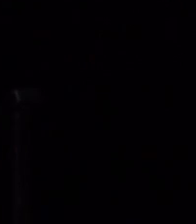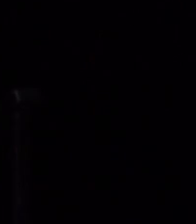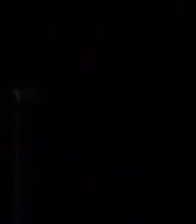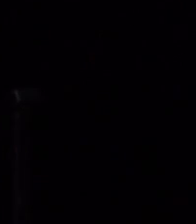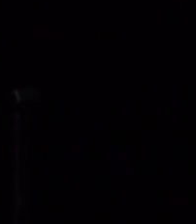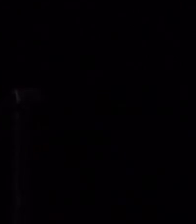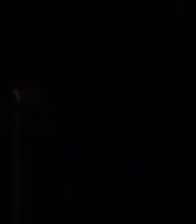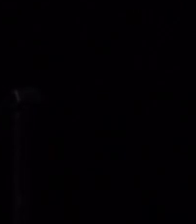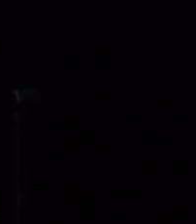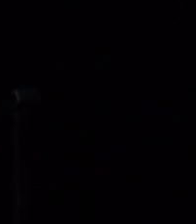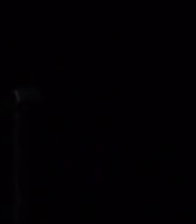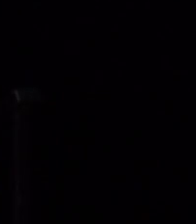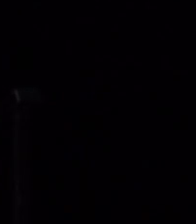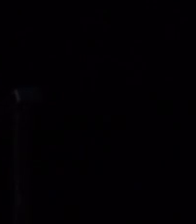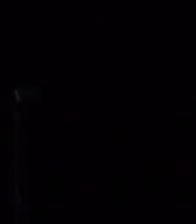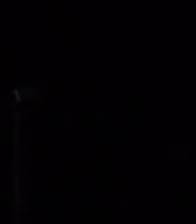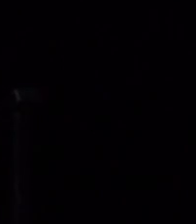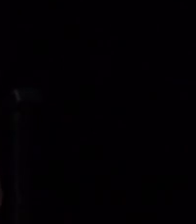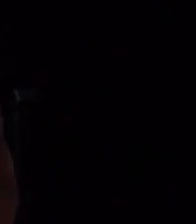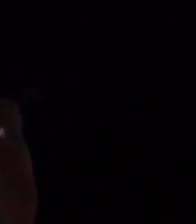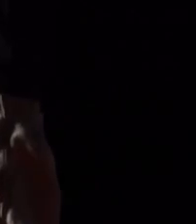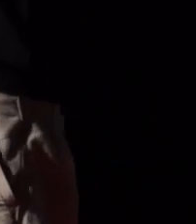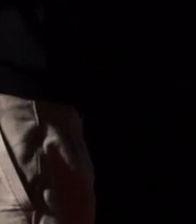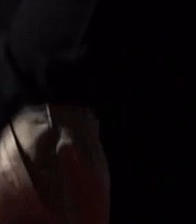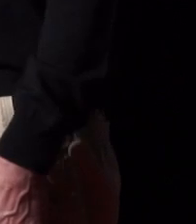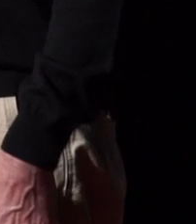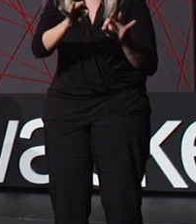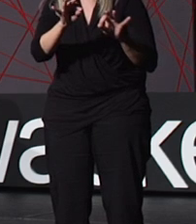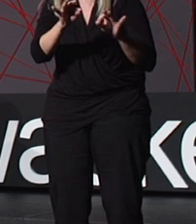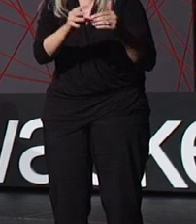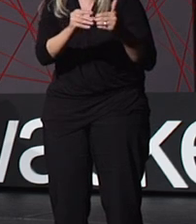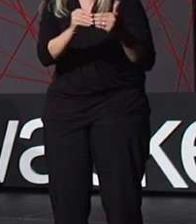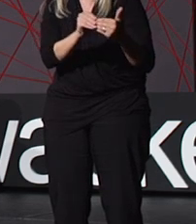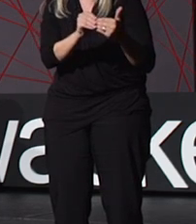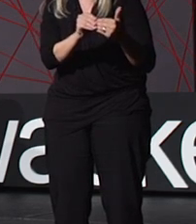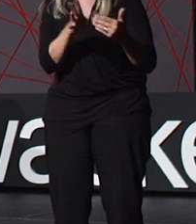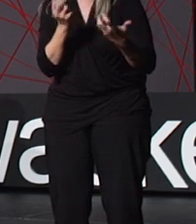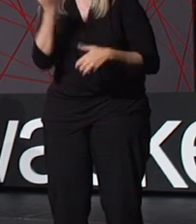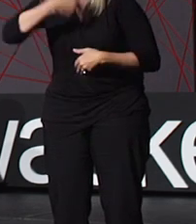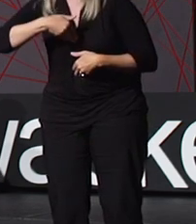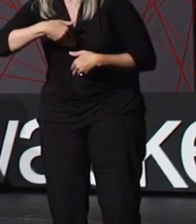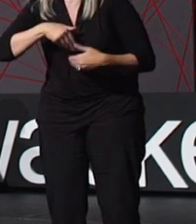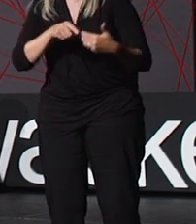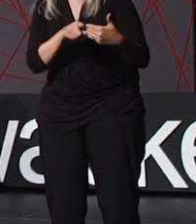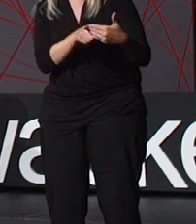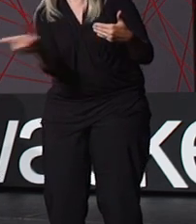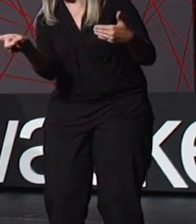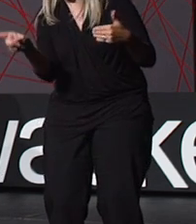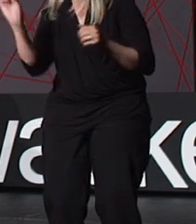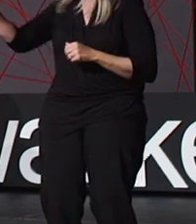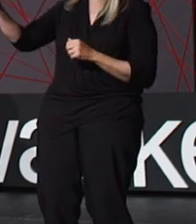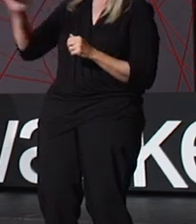unexpected things could happen, but not so sloppy that we'll miss it when it does happen. So Delbruck's idea